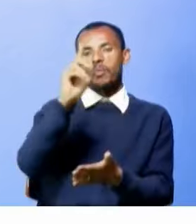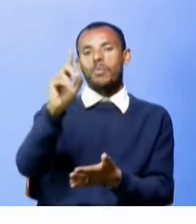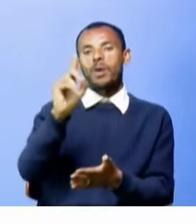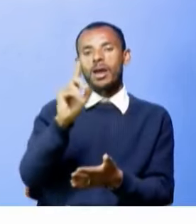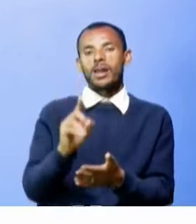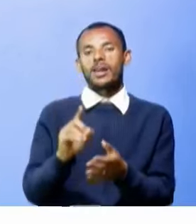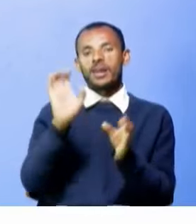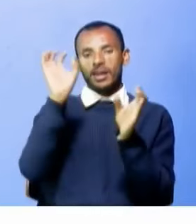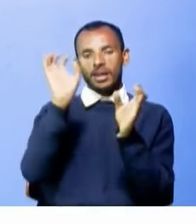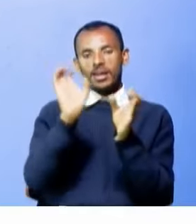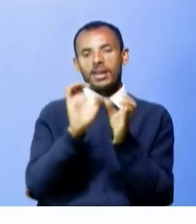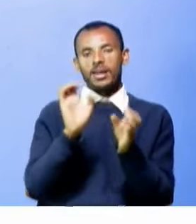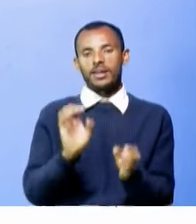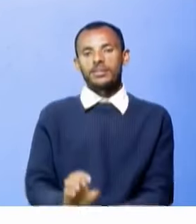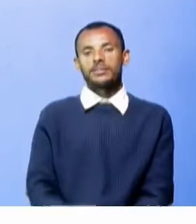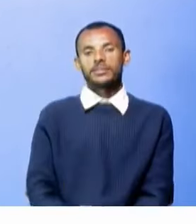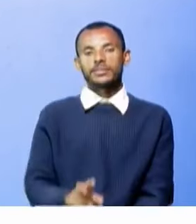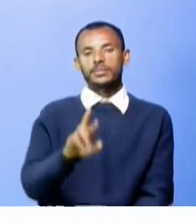Randomly